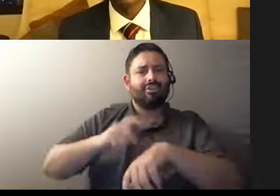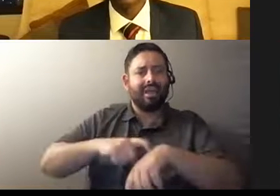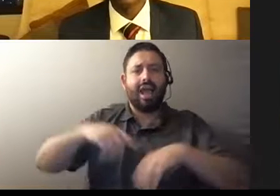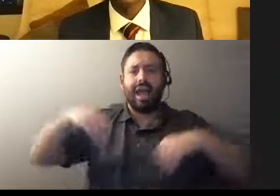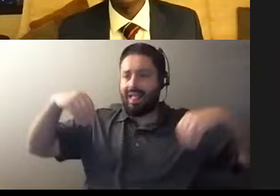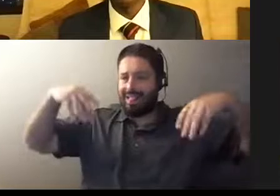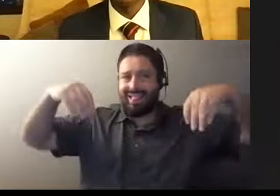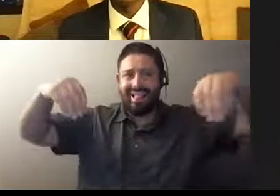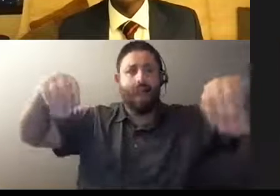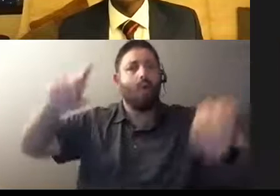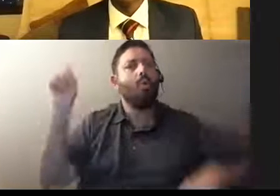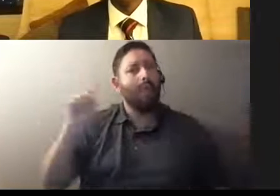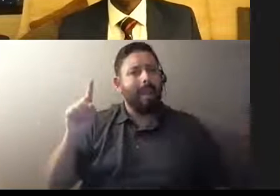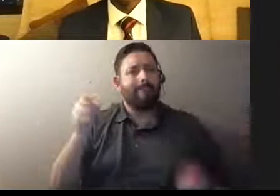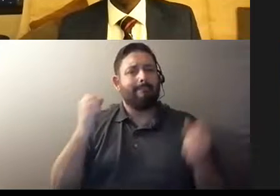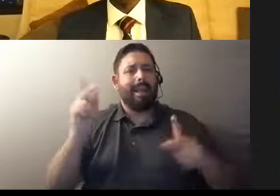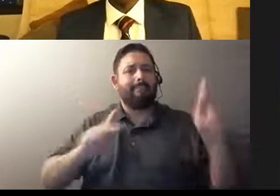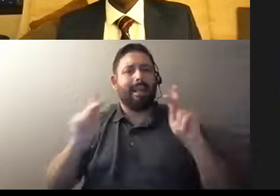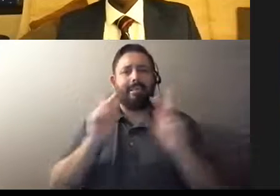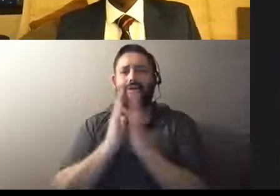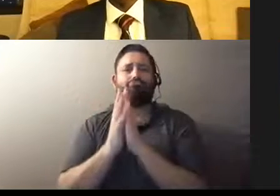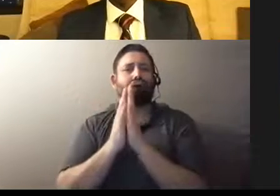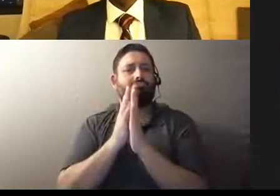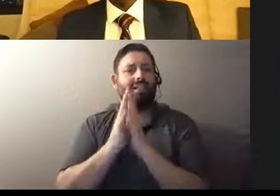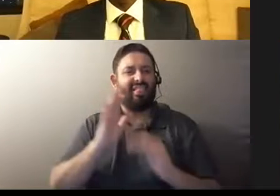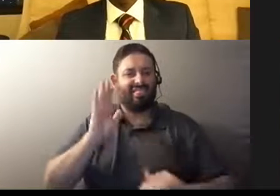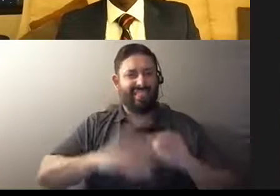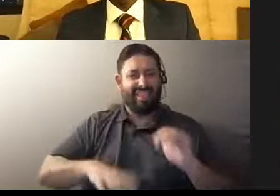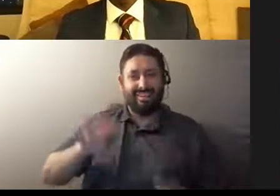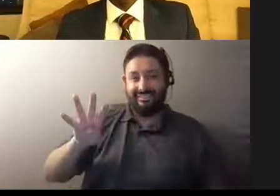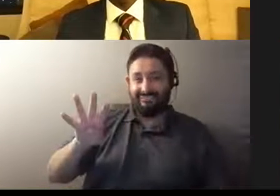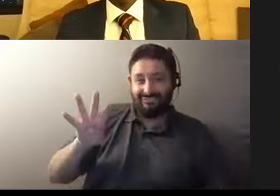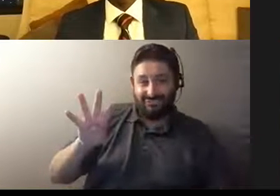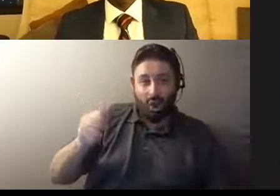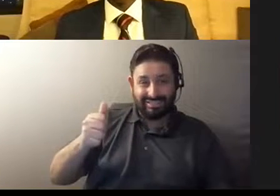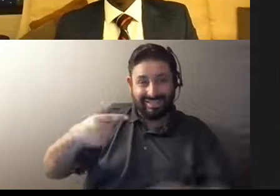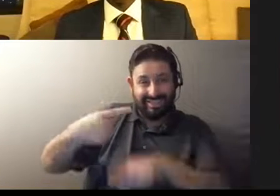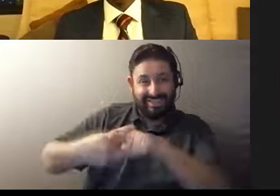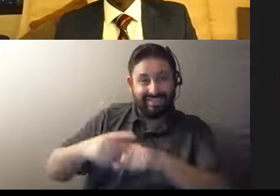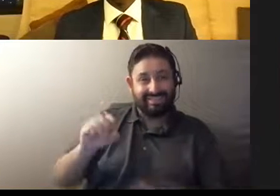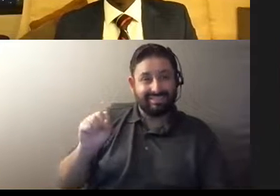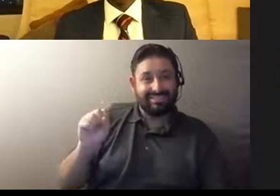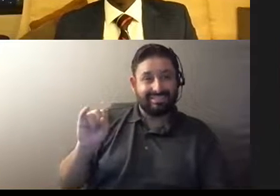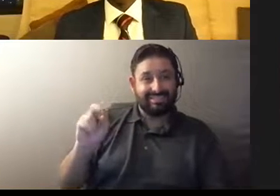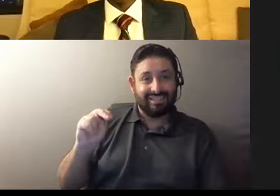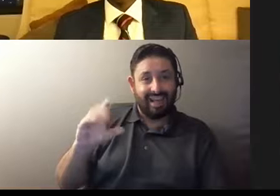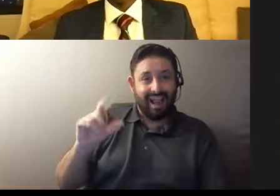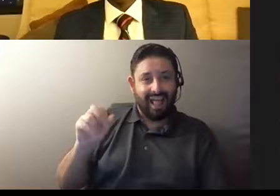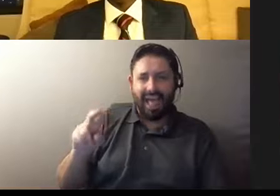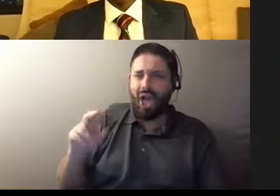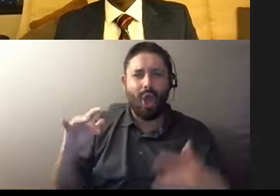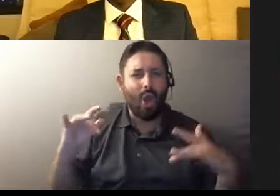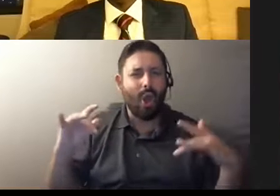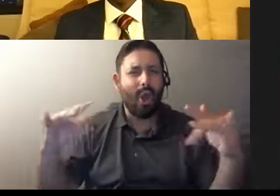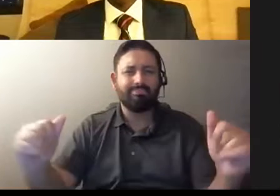where there's pedestrians versus over here at 410 and Sinclair, where there's no pedestrians.